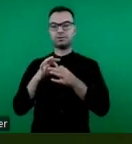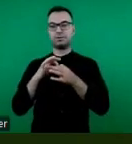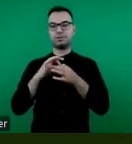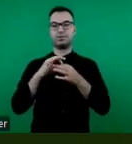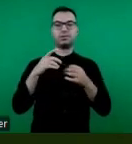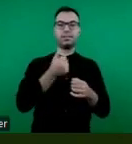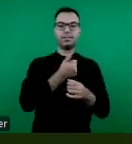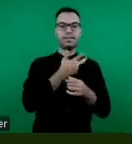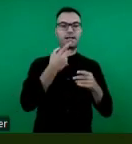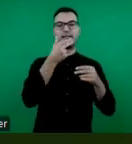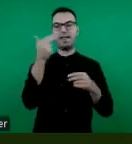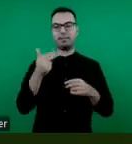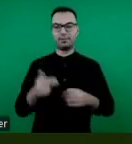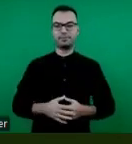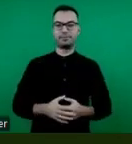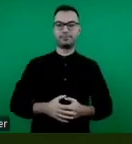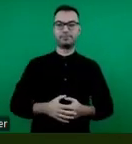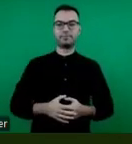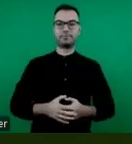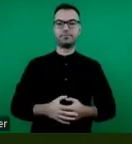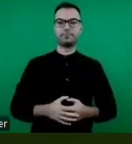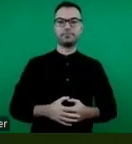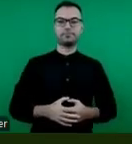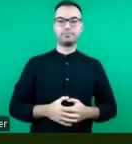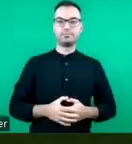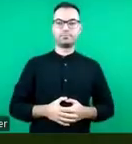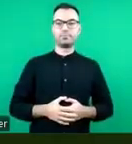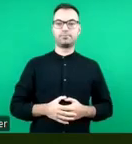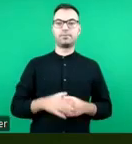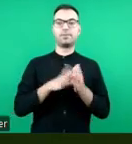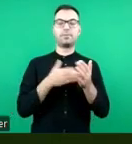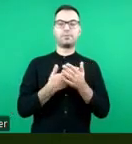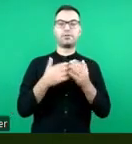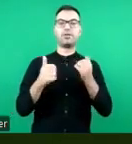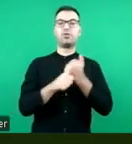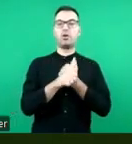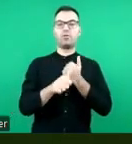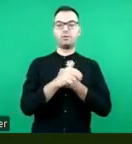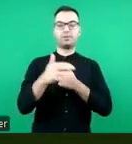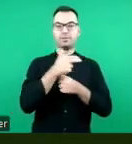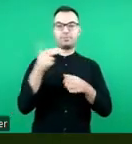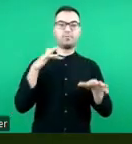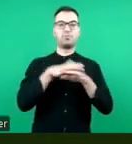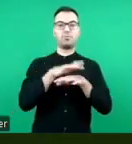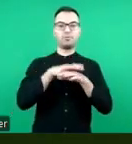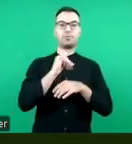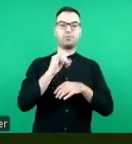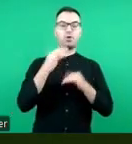tries to bridge like the evidence that we have about disturbance effect on